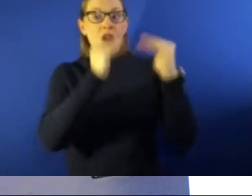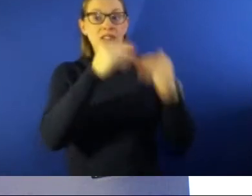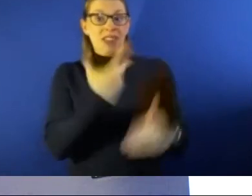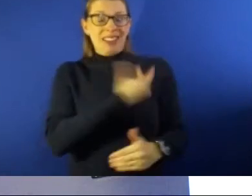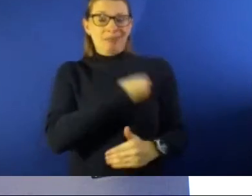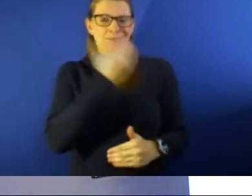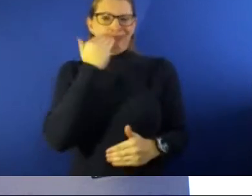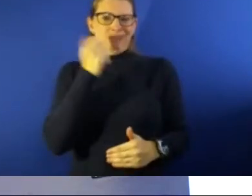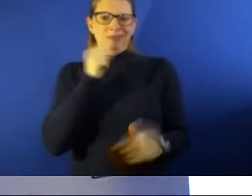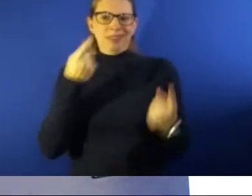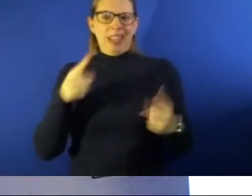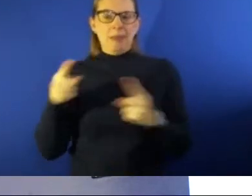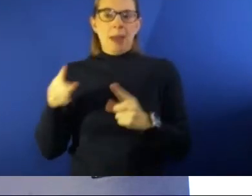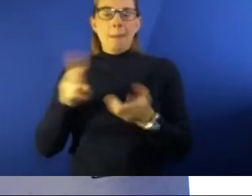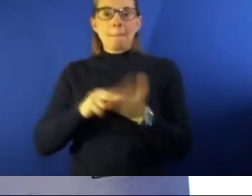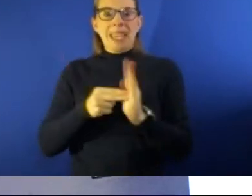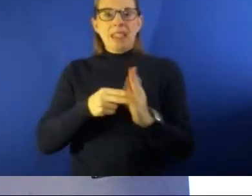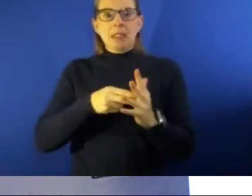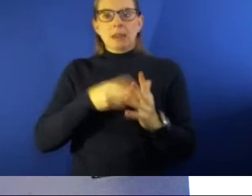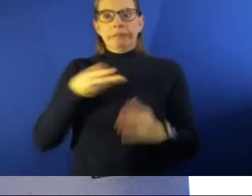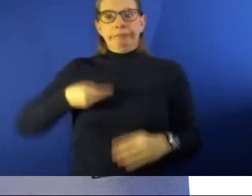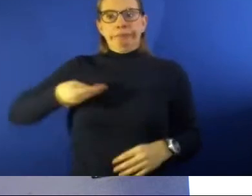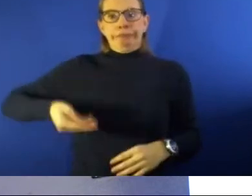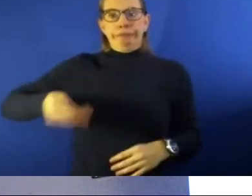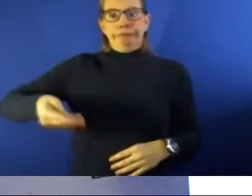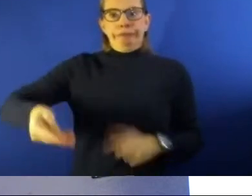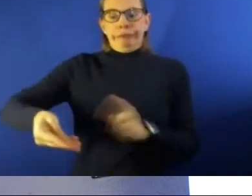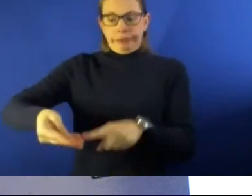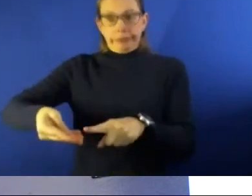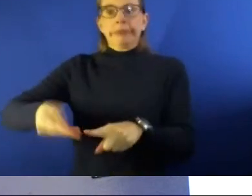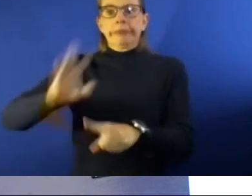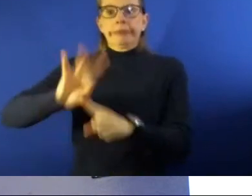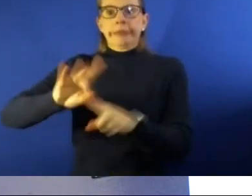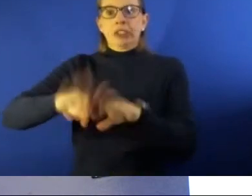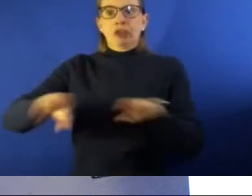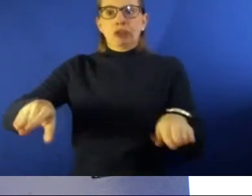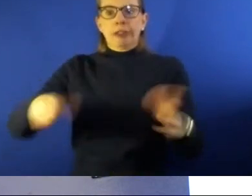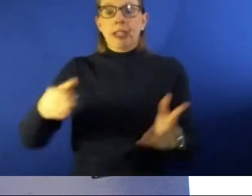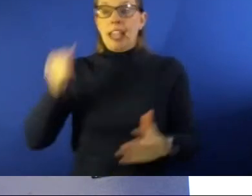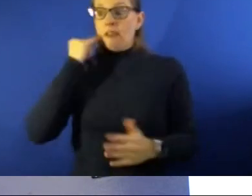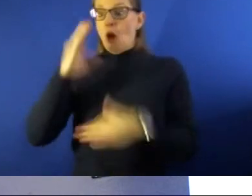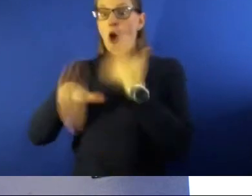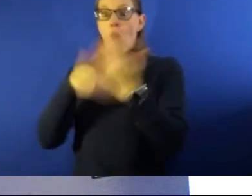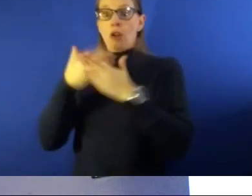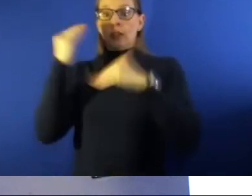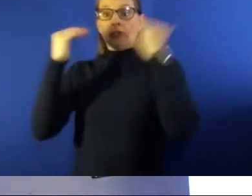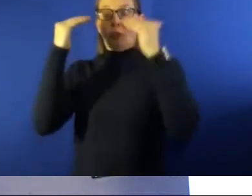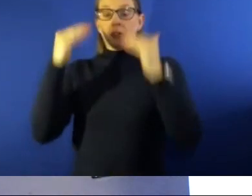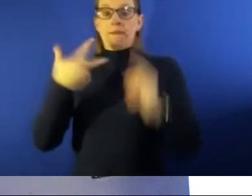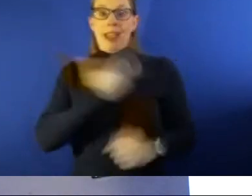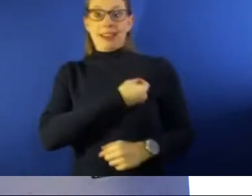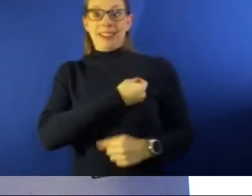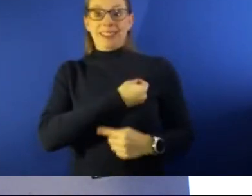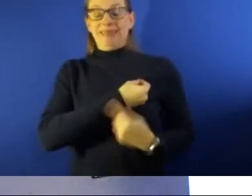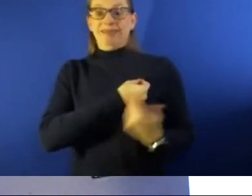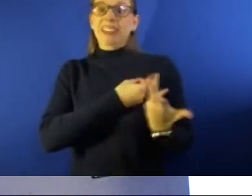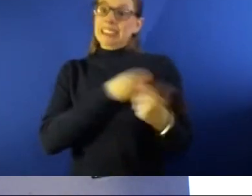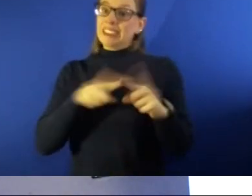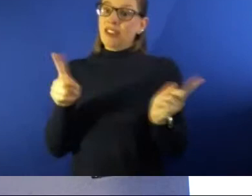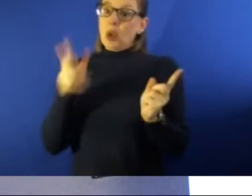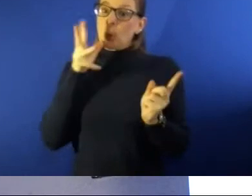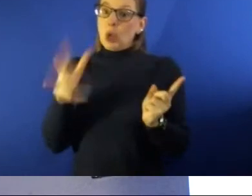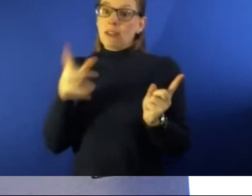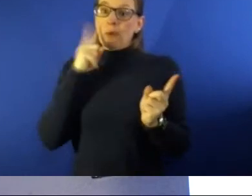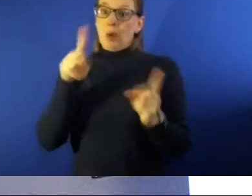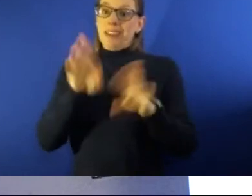trickle down effect to the children. Had every adult been vaccinated, it would have looked different. But you don't have all these adults vaccinated, and so it's going